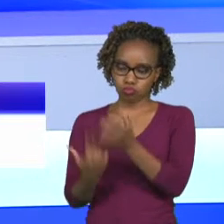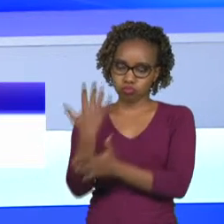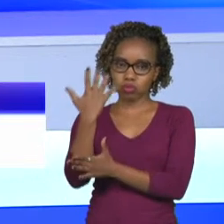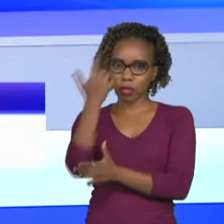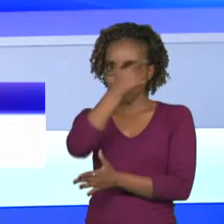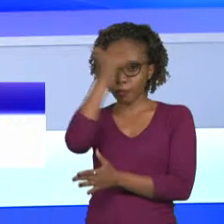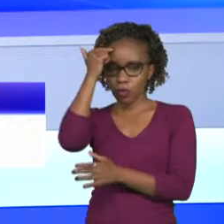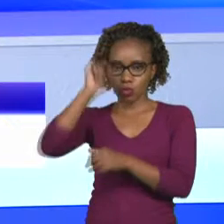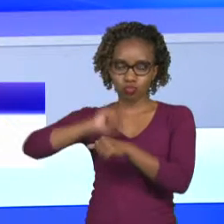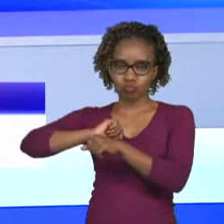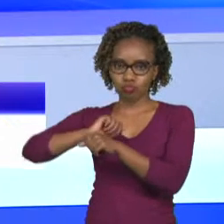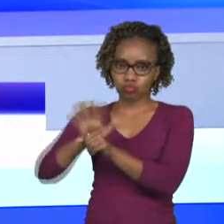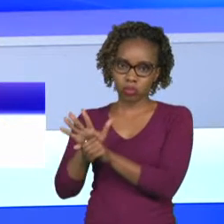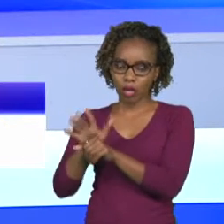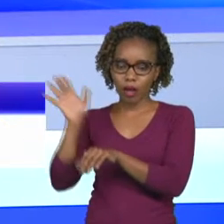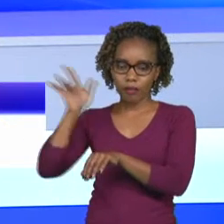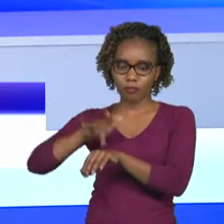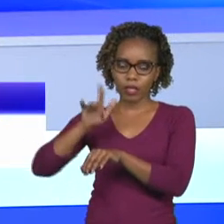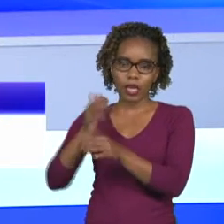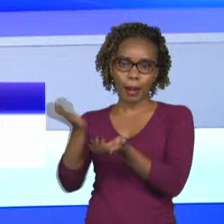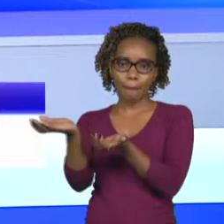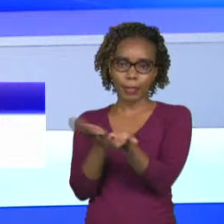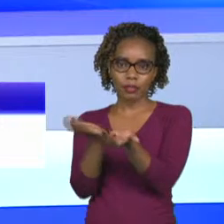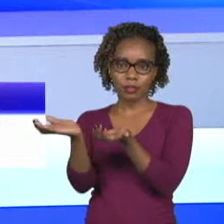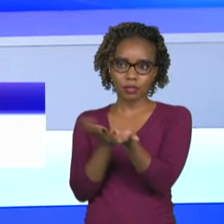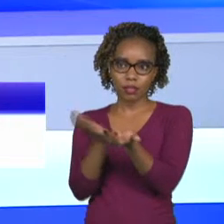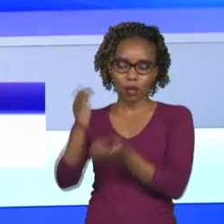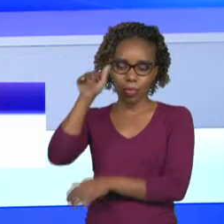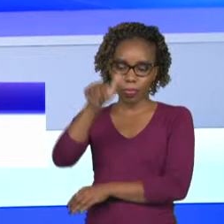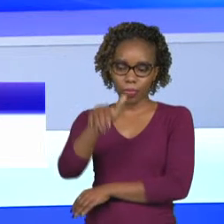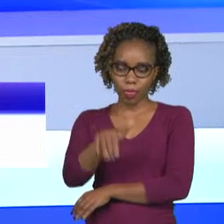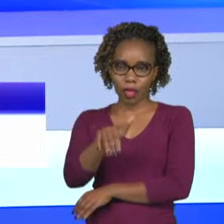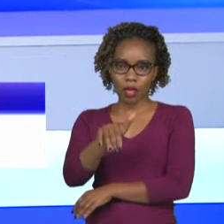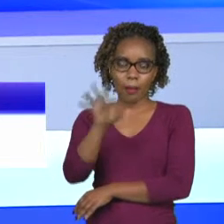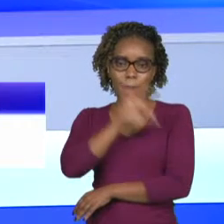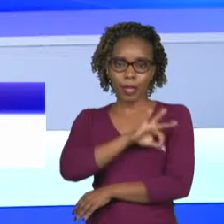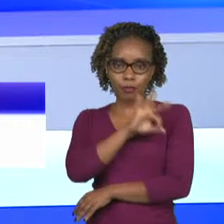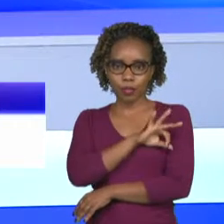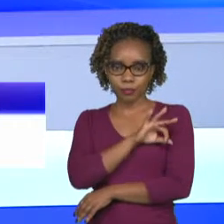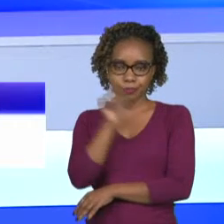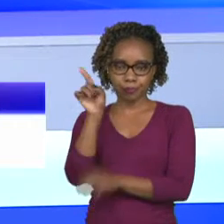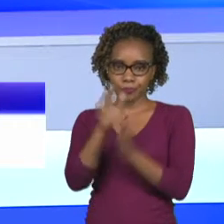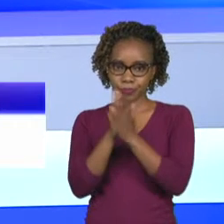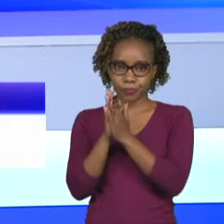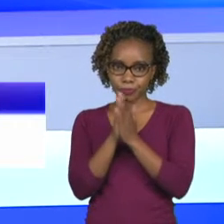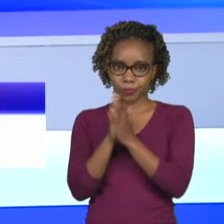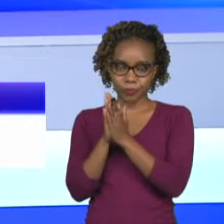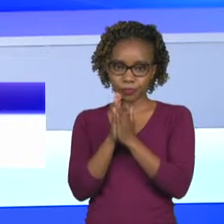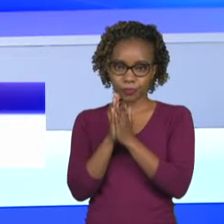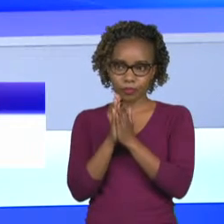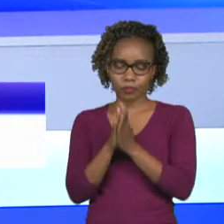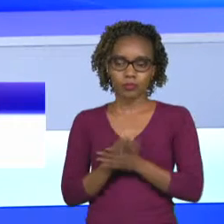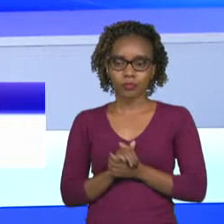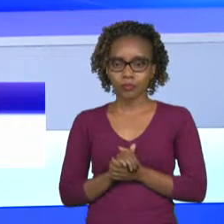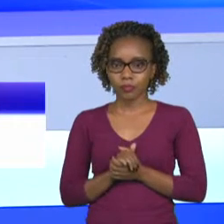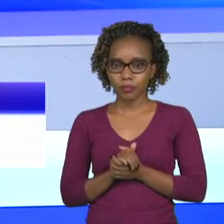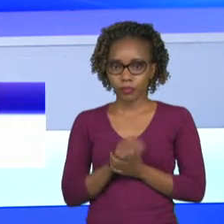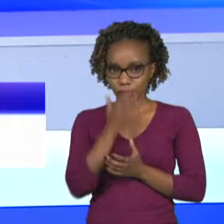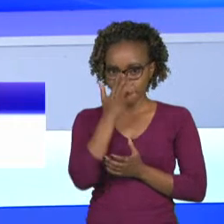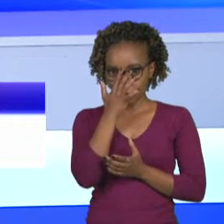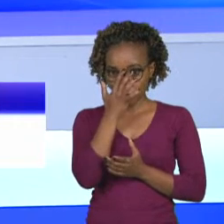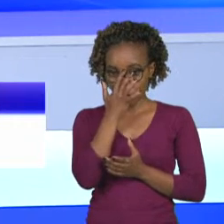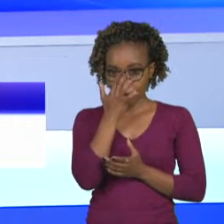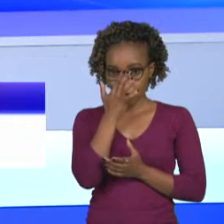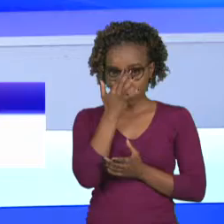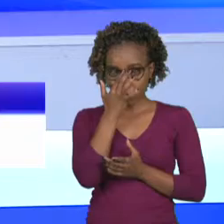the coronavirus disruptions and businesses causing a decline in revenue. Jean Kutuni looks into the story, and here is the